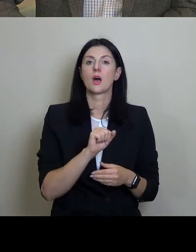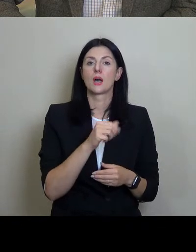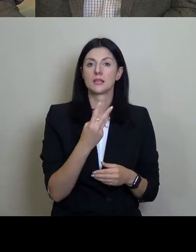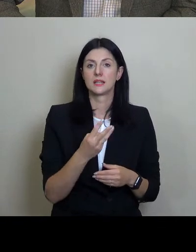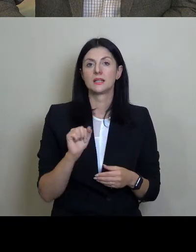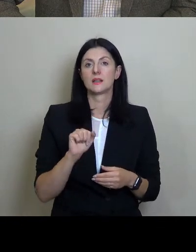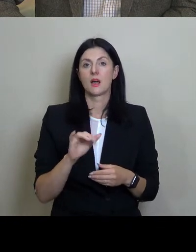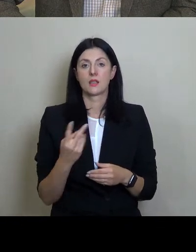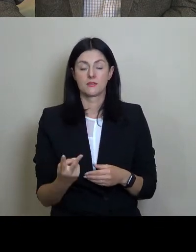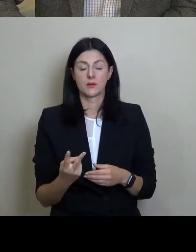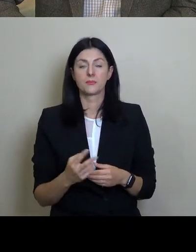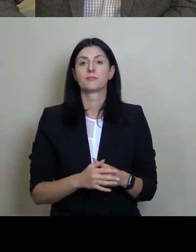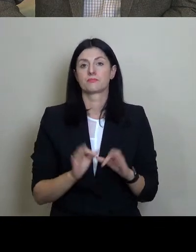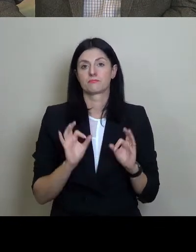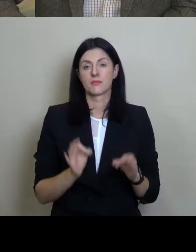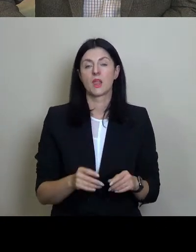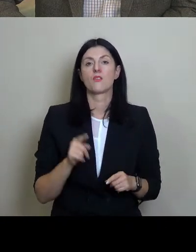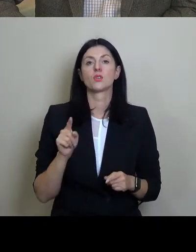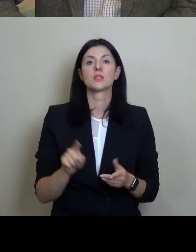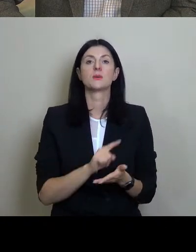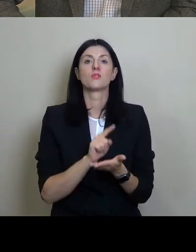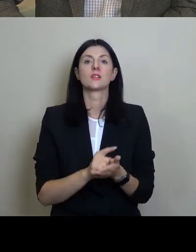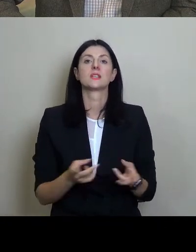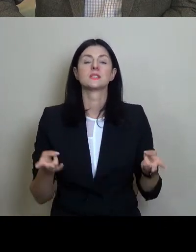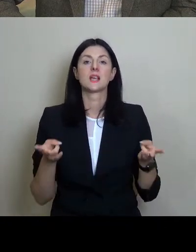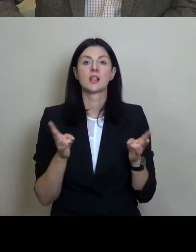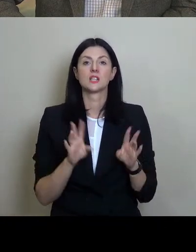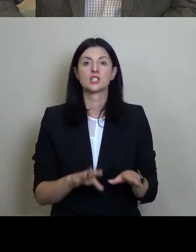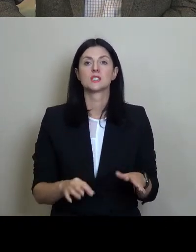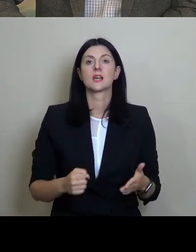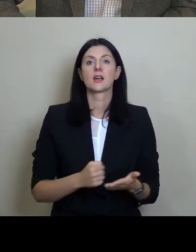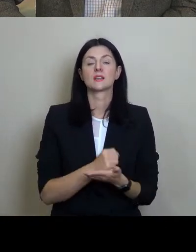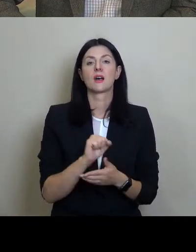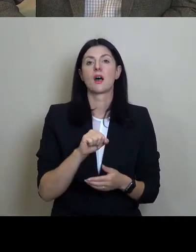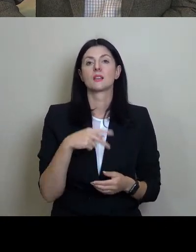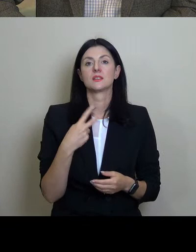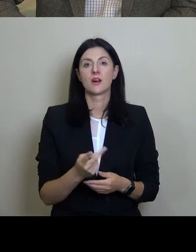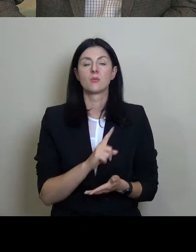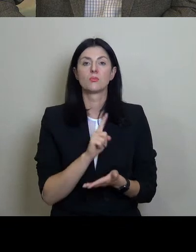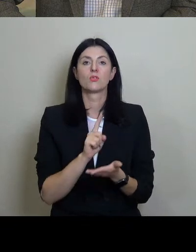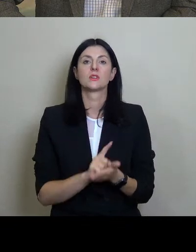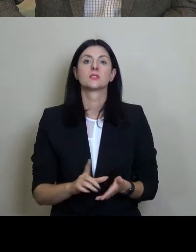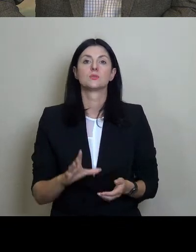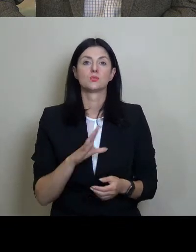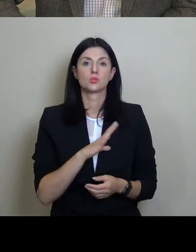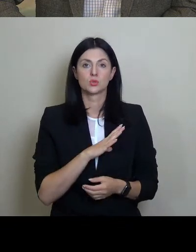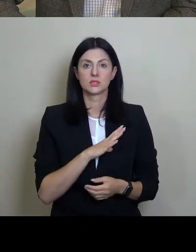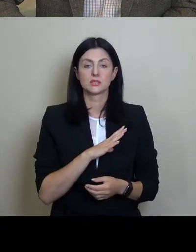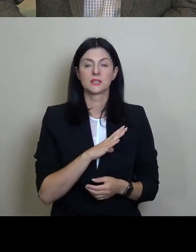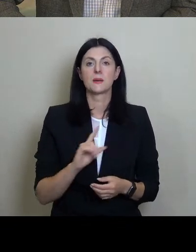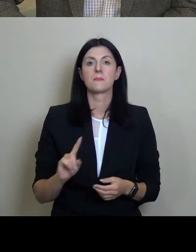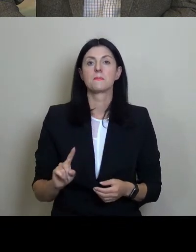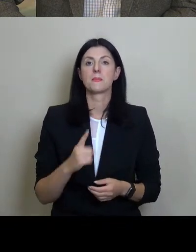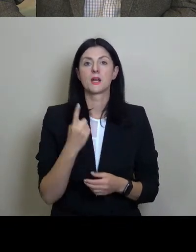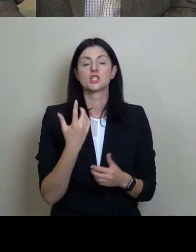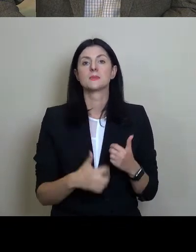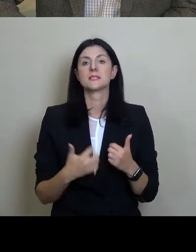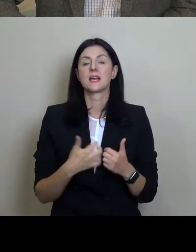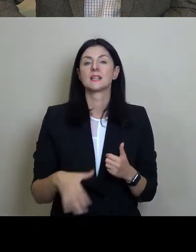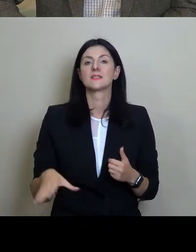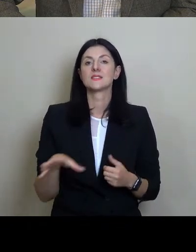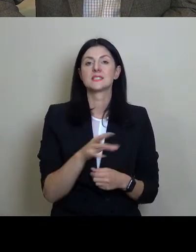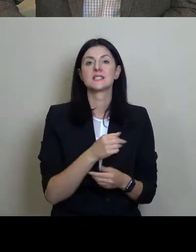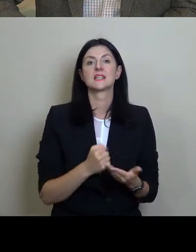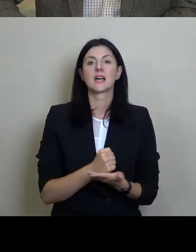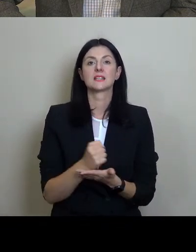A3 and I2 are going to precede him. Yes, that's true. They have to, A2 has to be the